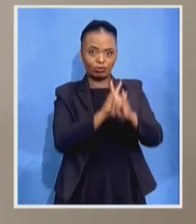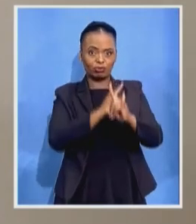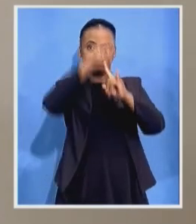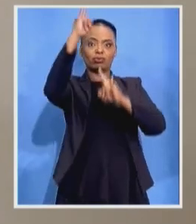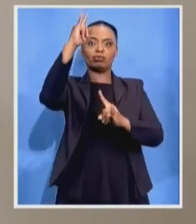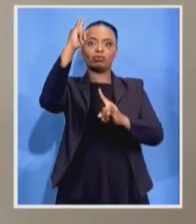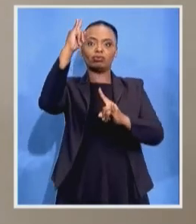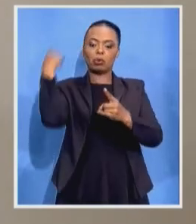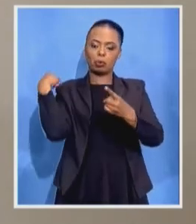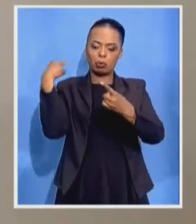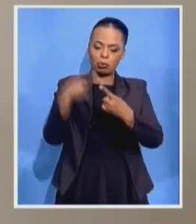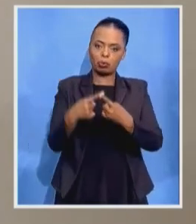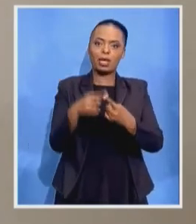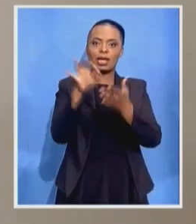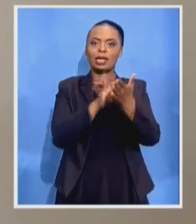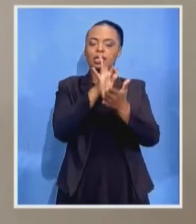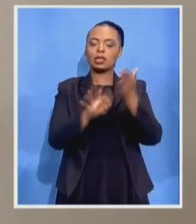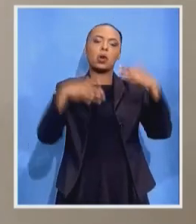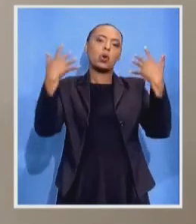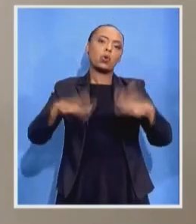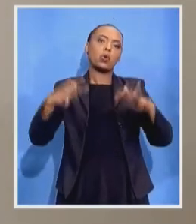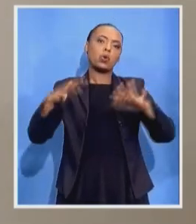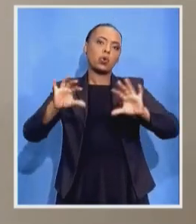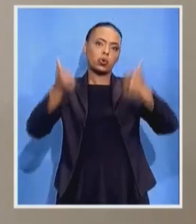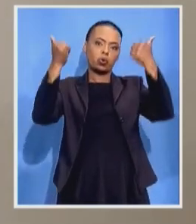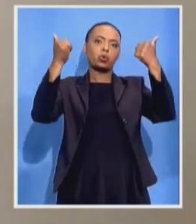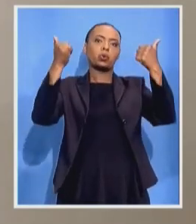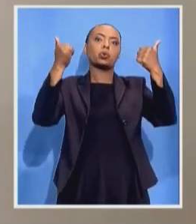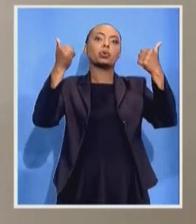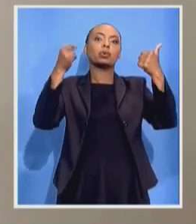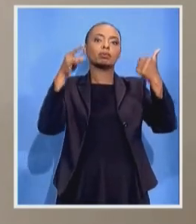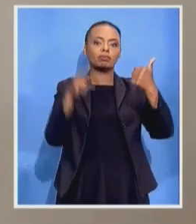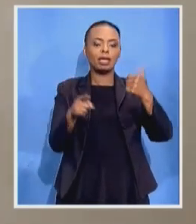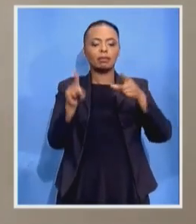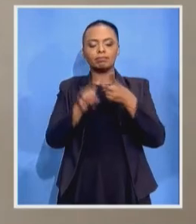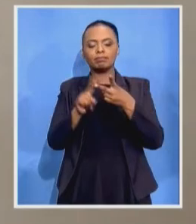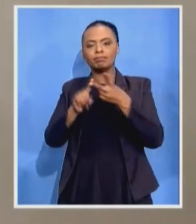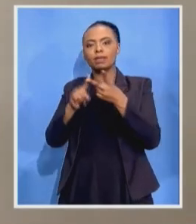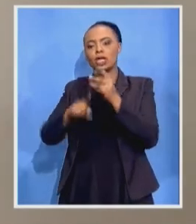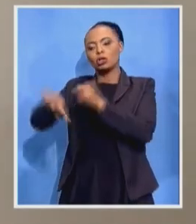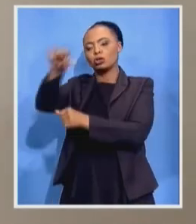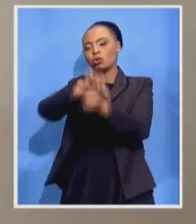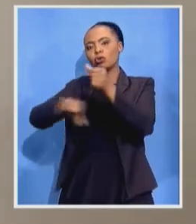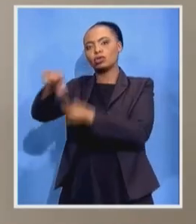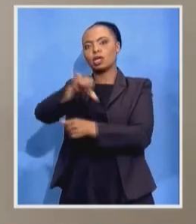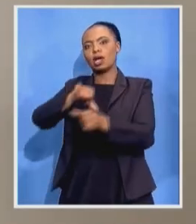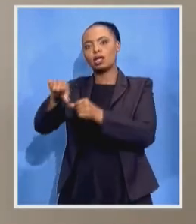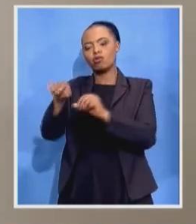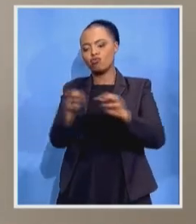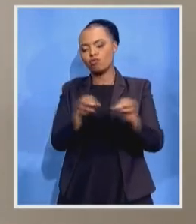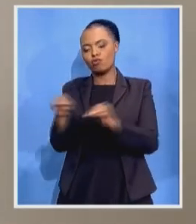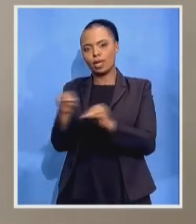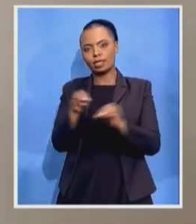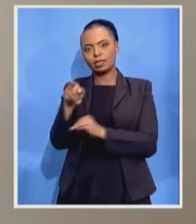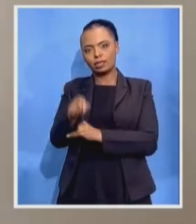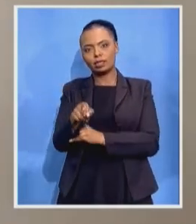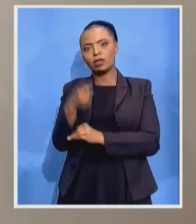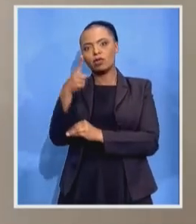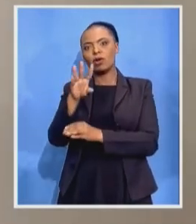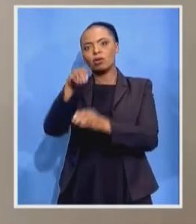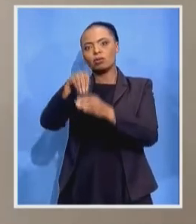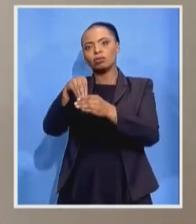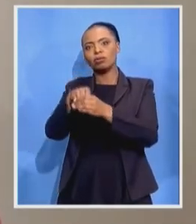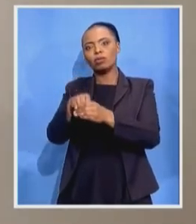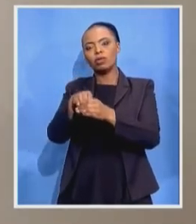also congratulated the Movement for Socialism for its electoral victory in Bolivia. In